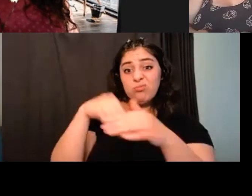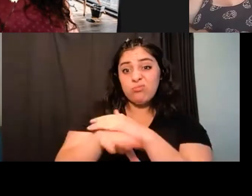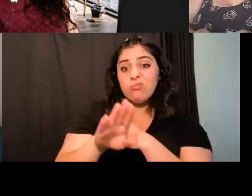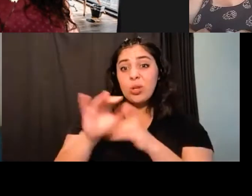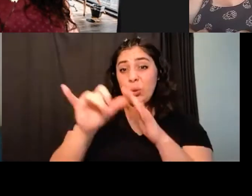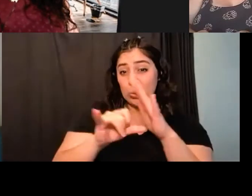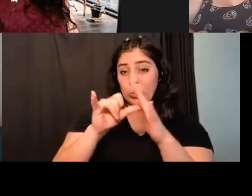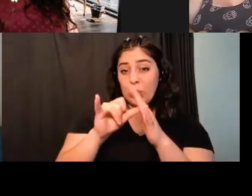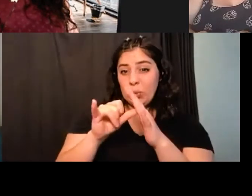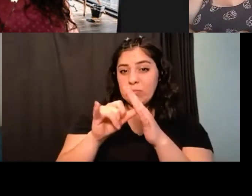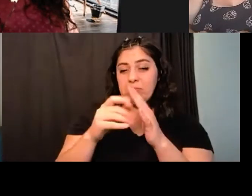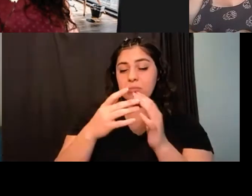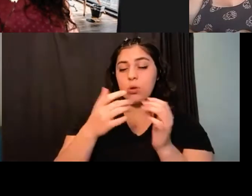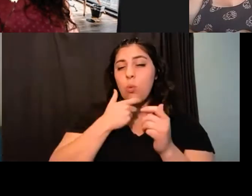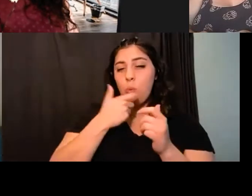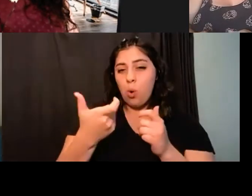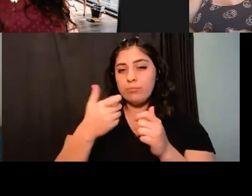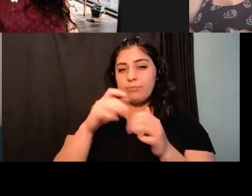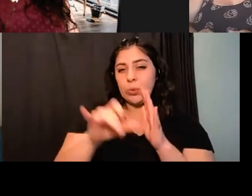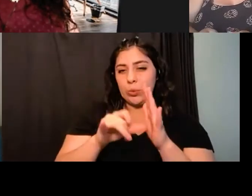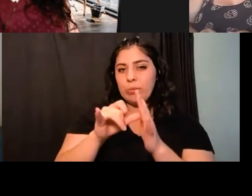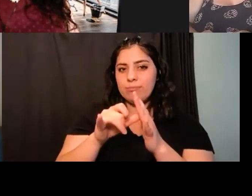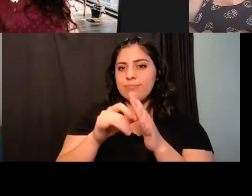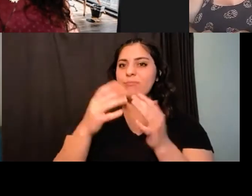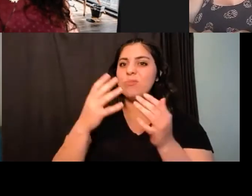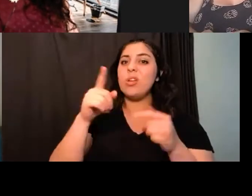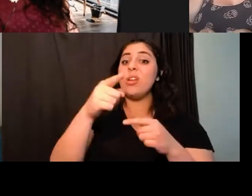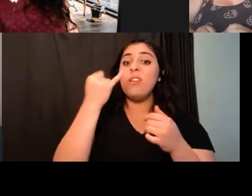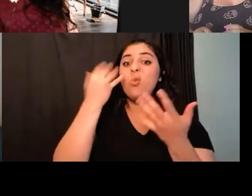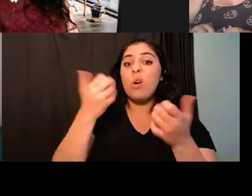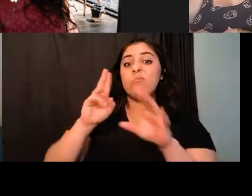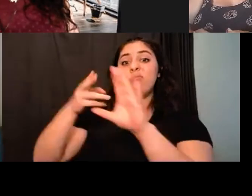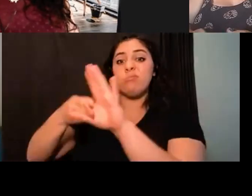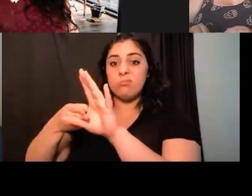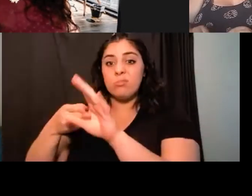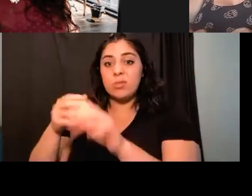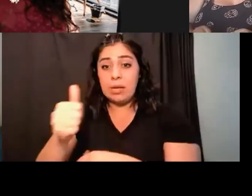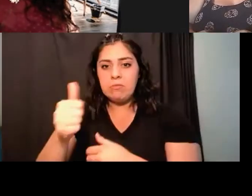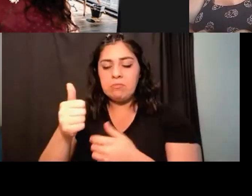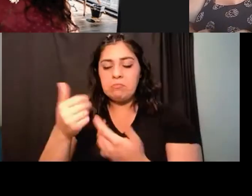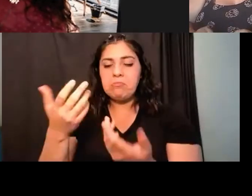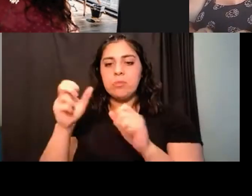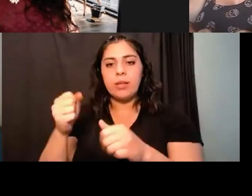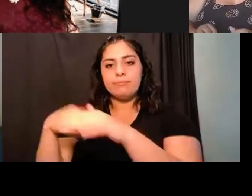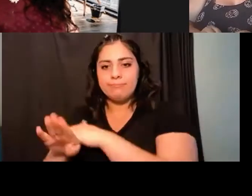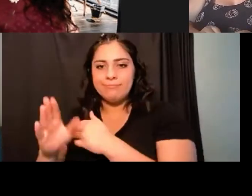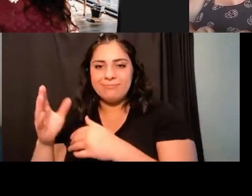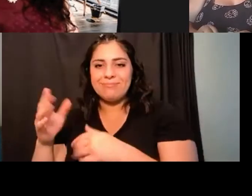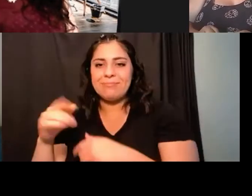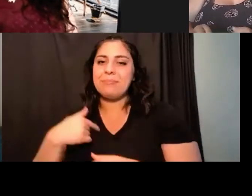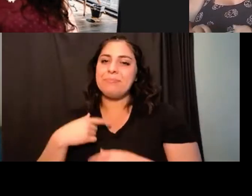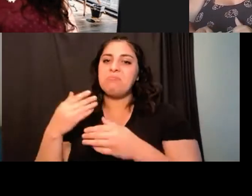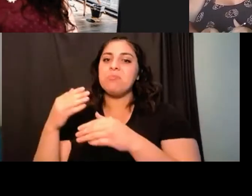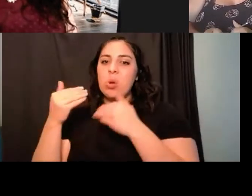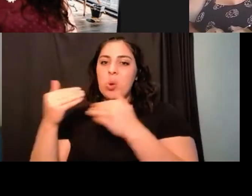at the end, so I'm going to say a few of those things now. We are happy to have tremendous support from community as we make